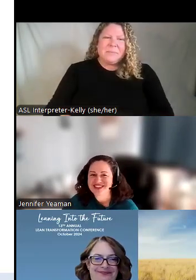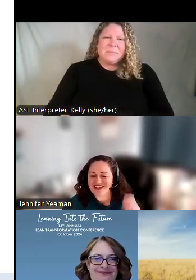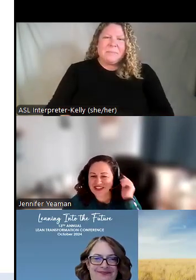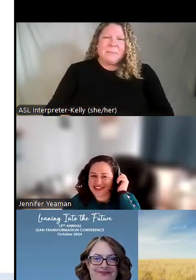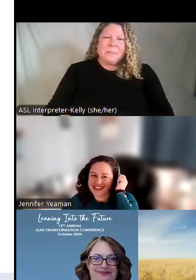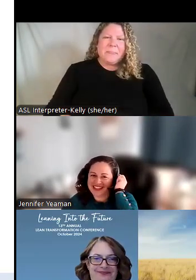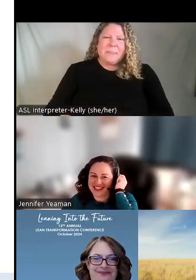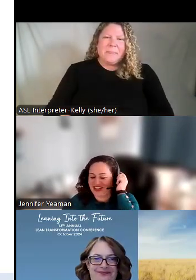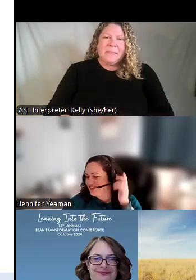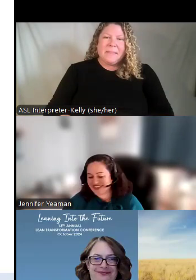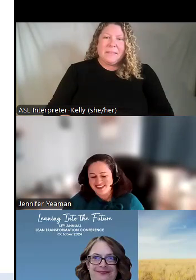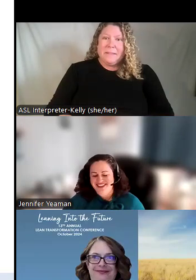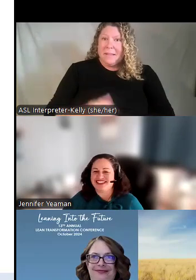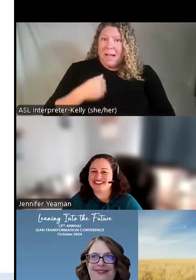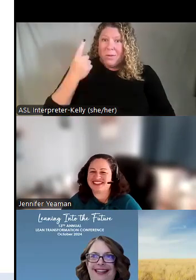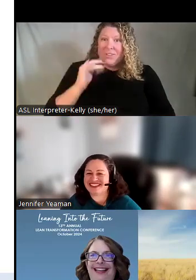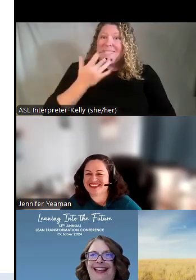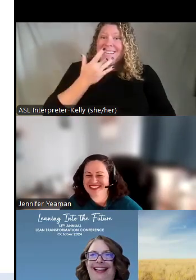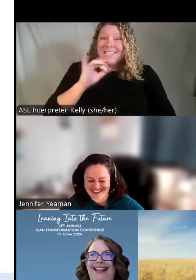The baking job or the tasting job?